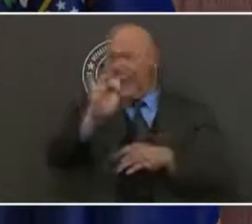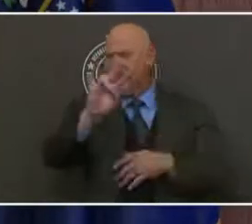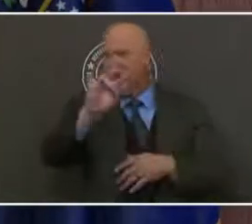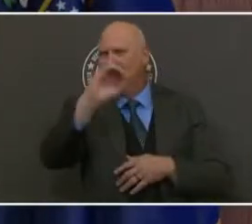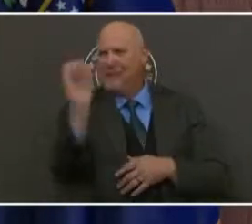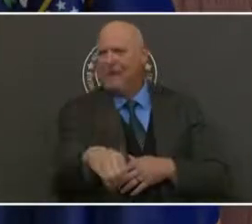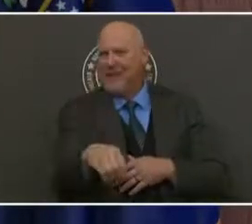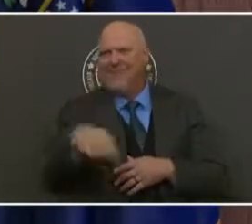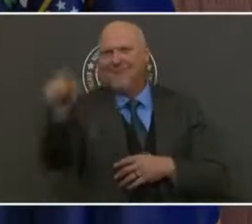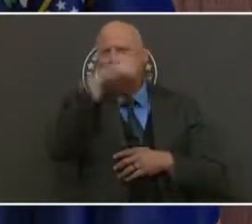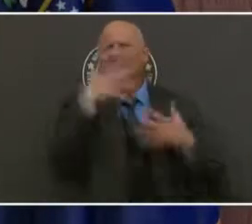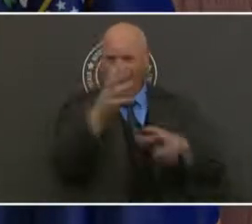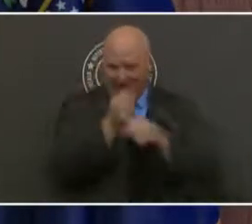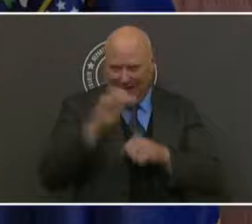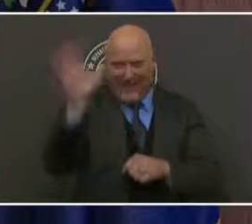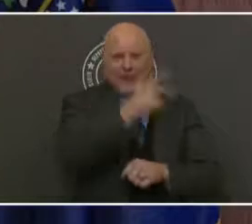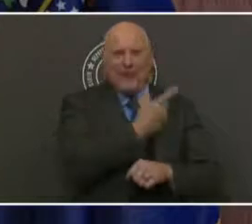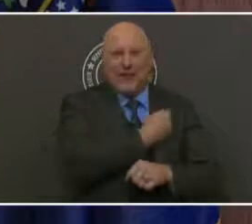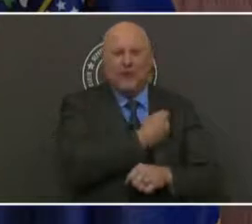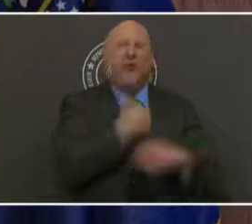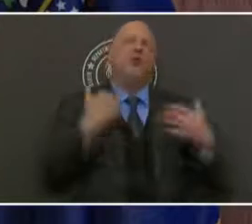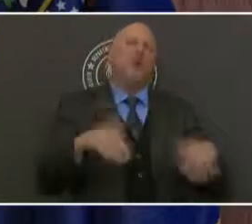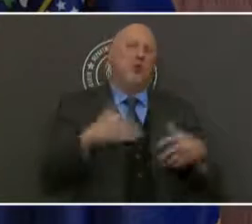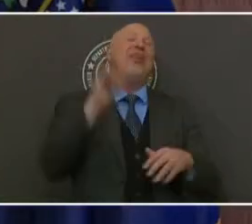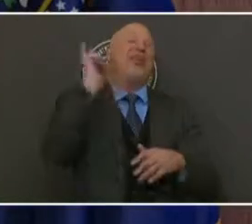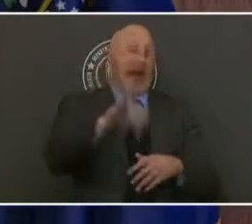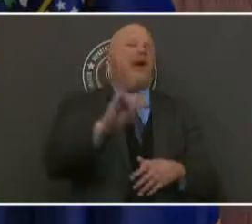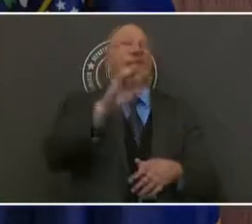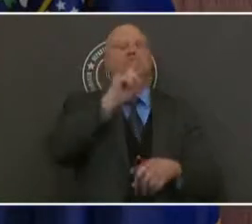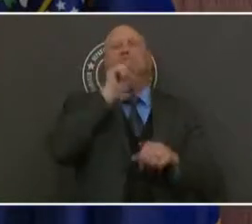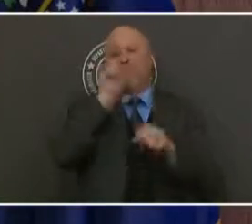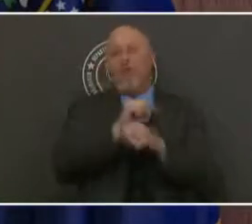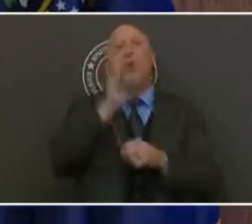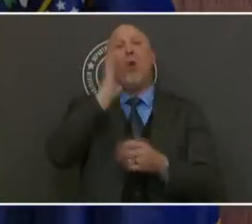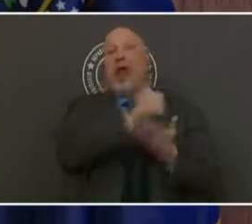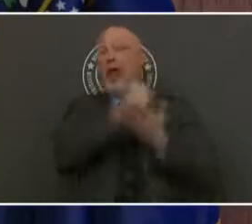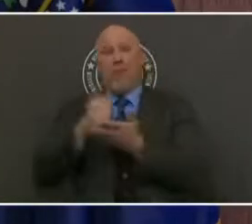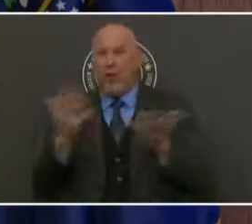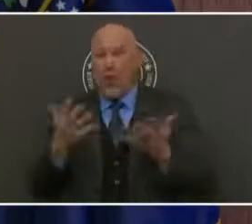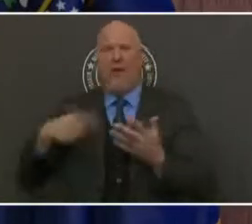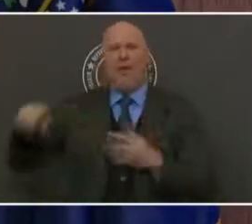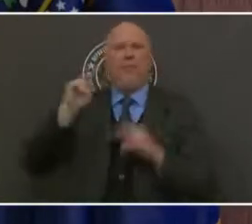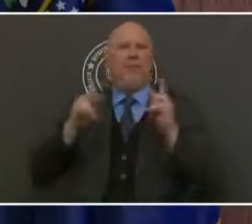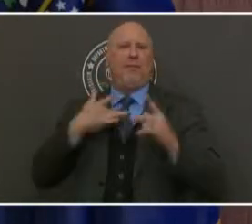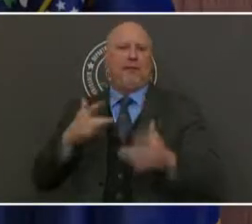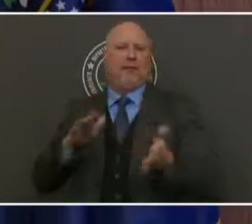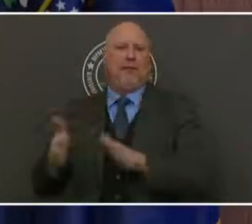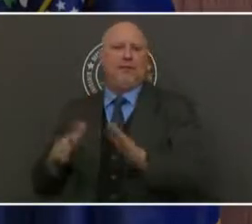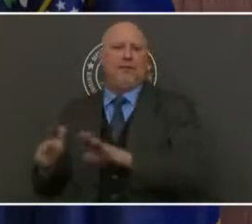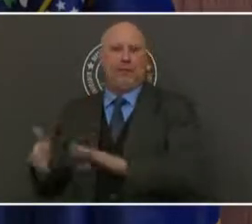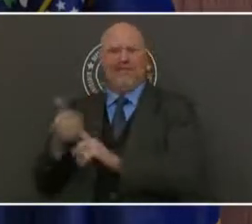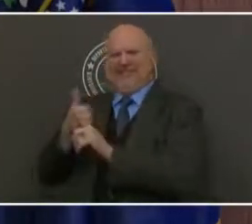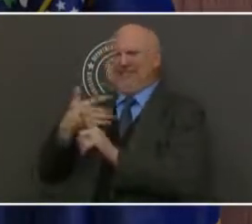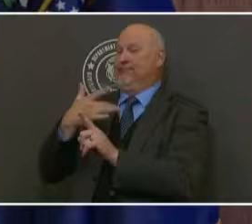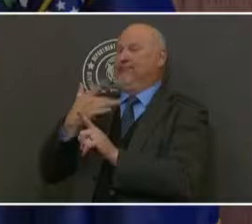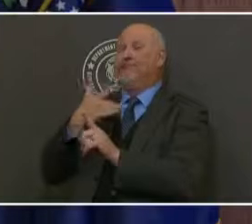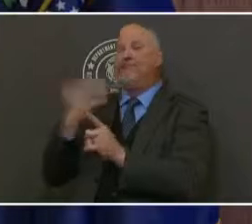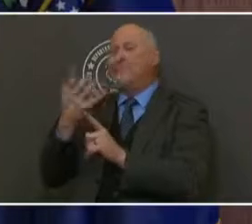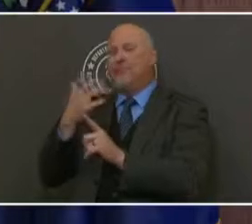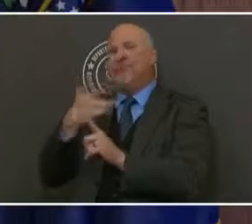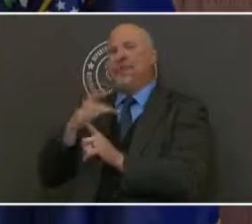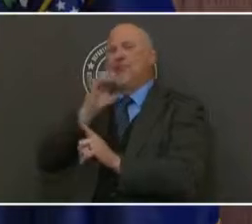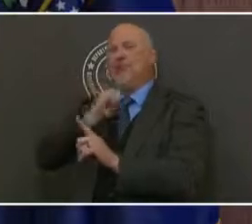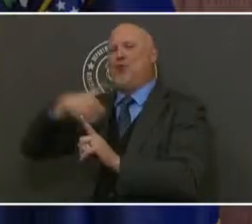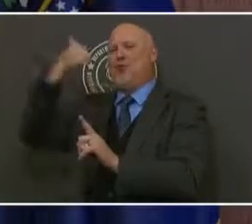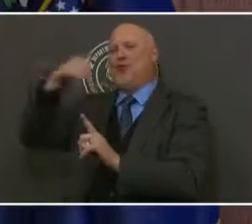death rates here in Utah. The transmission index, just as we keep you updated on that, we have 3 counties that have moved